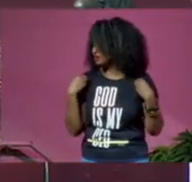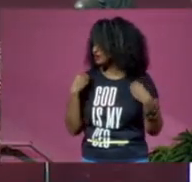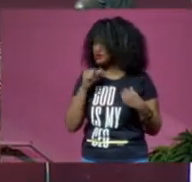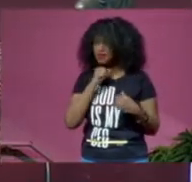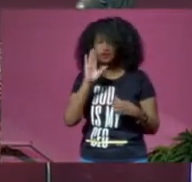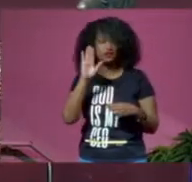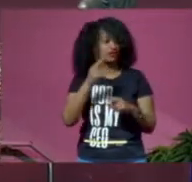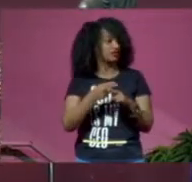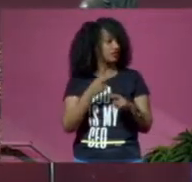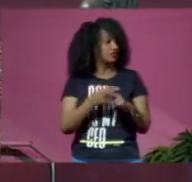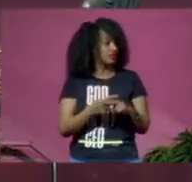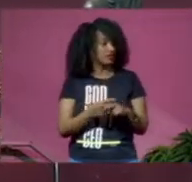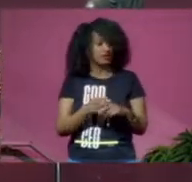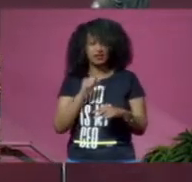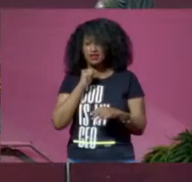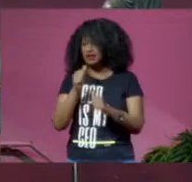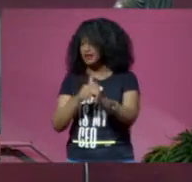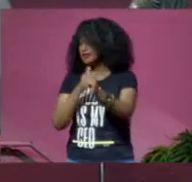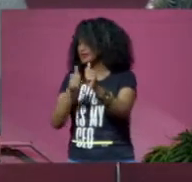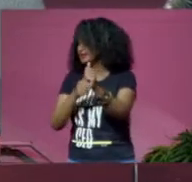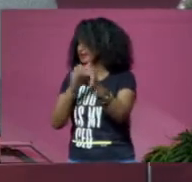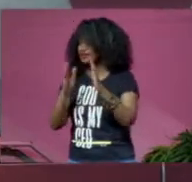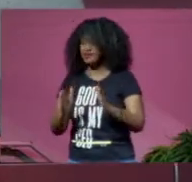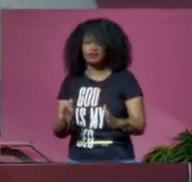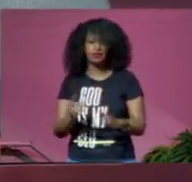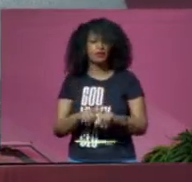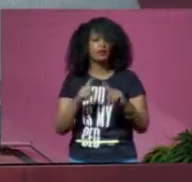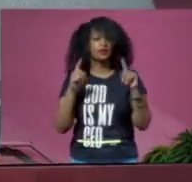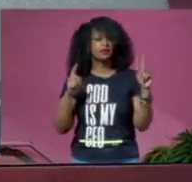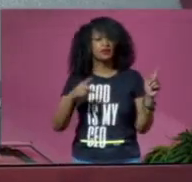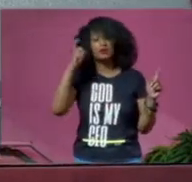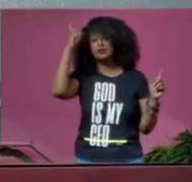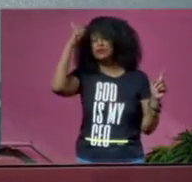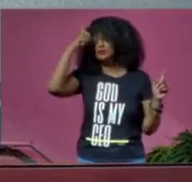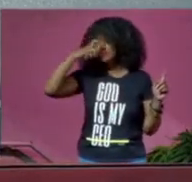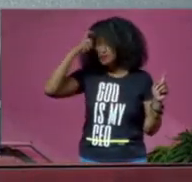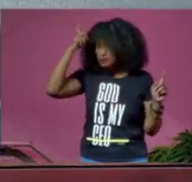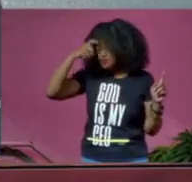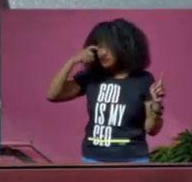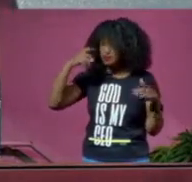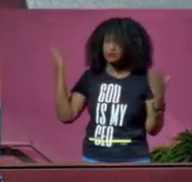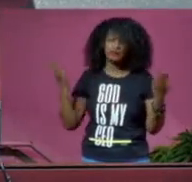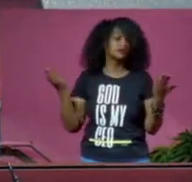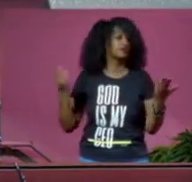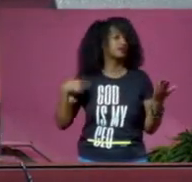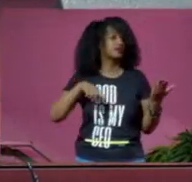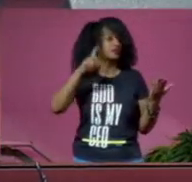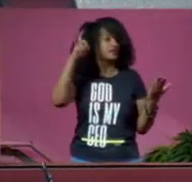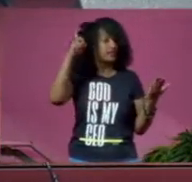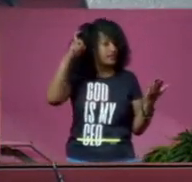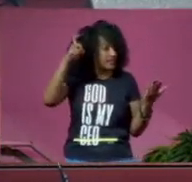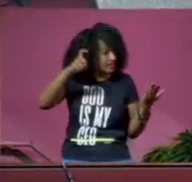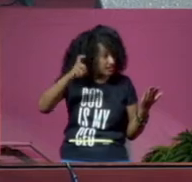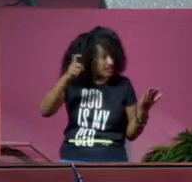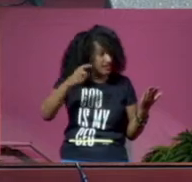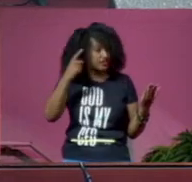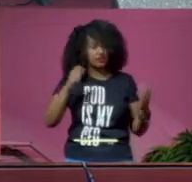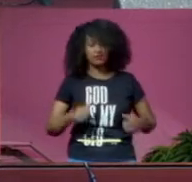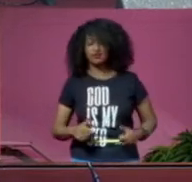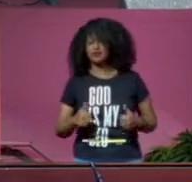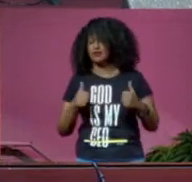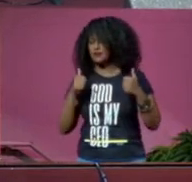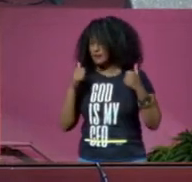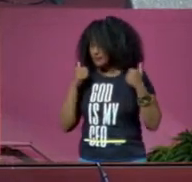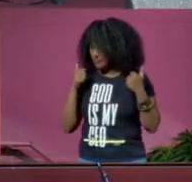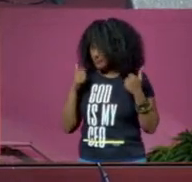1,000,000 followers on Instagram or on TikTok. No, wisdom, the writer of Proverbs said, is the principal thing. Therefore,